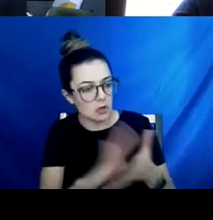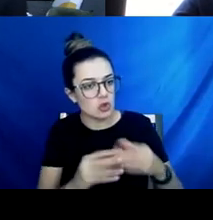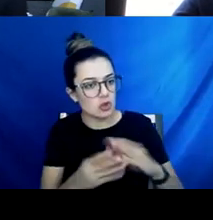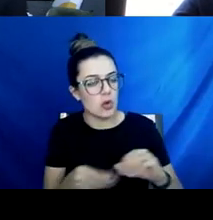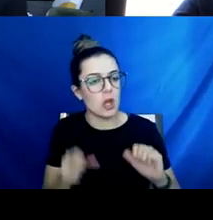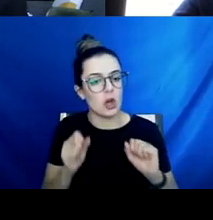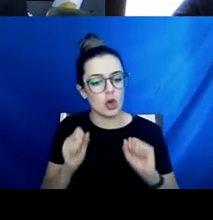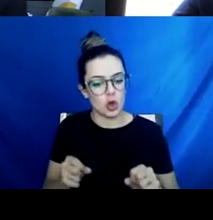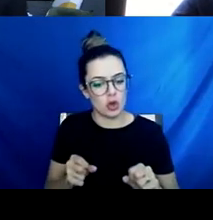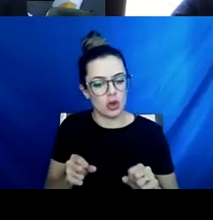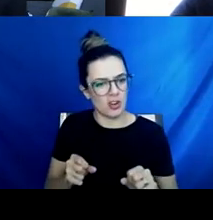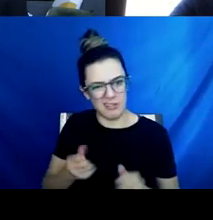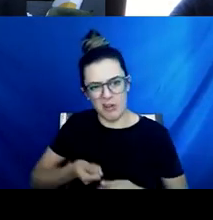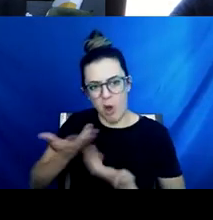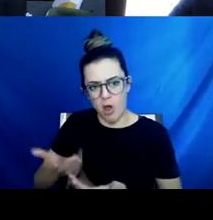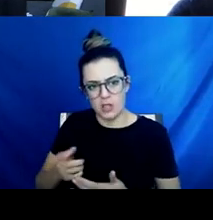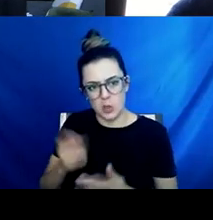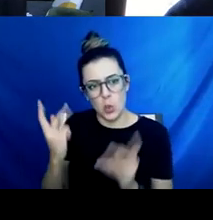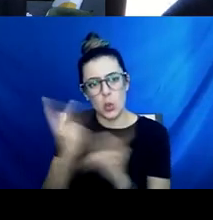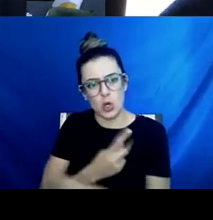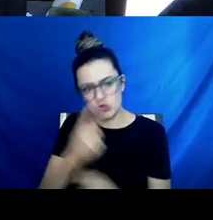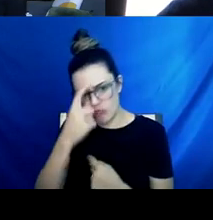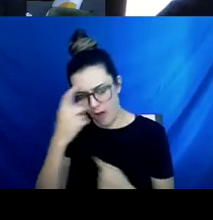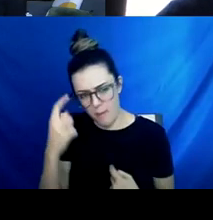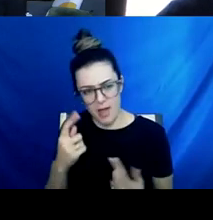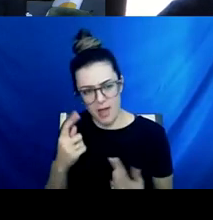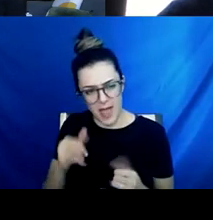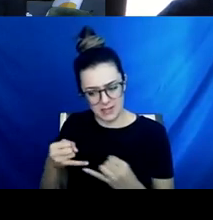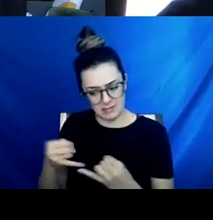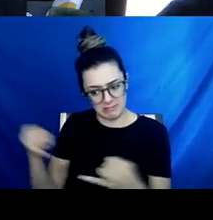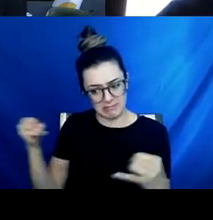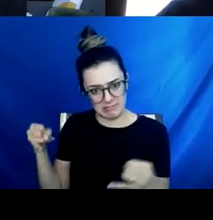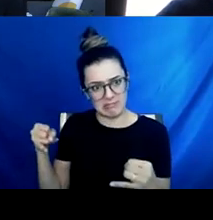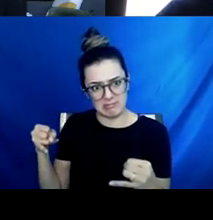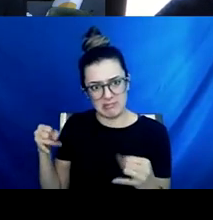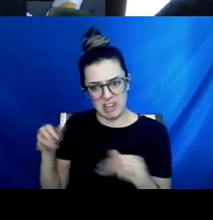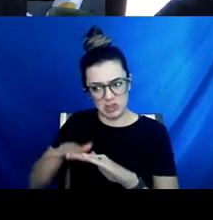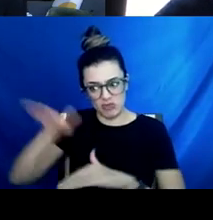adults or the teachers or I don't always know. I don't know.